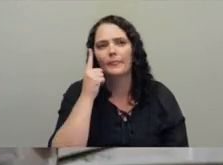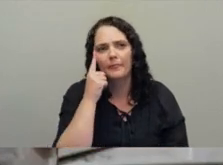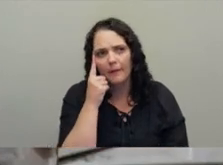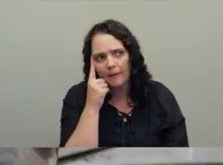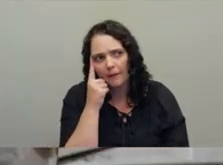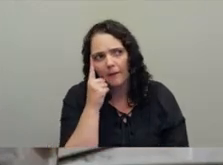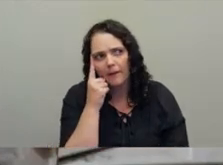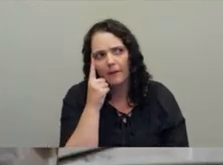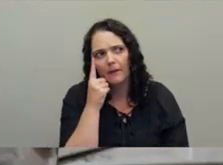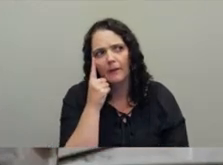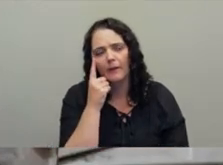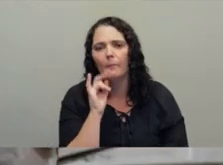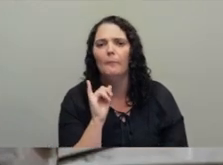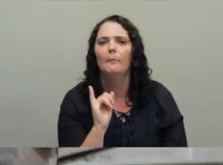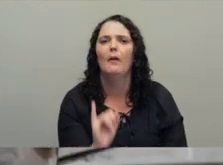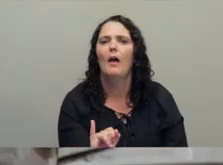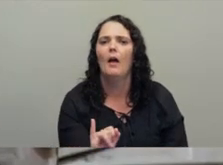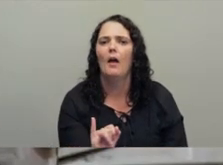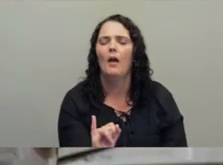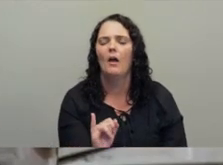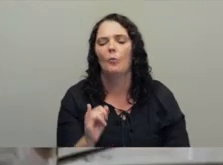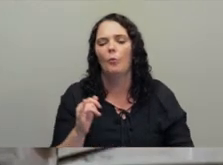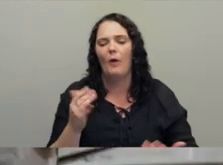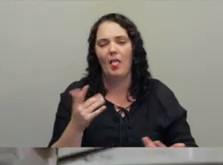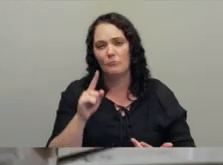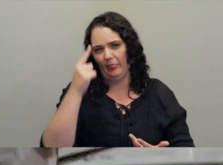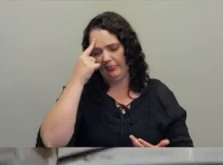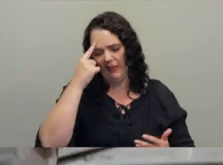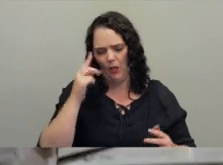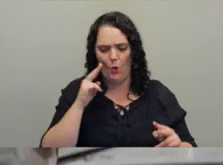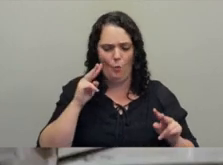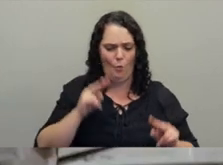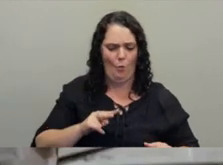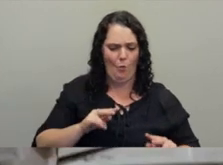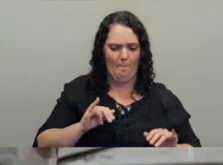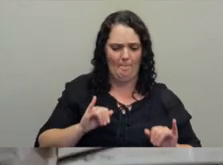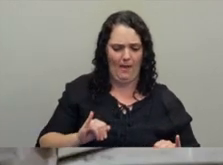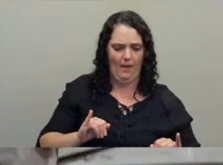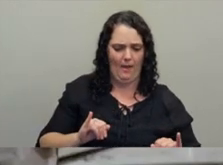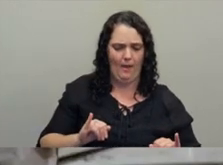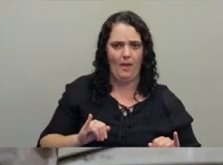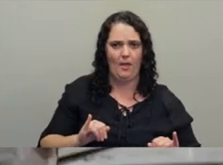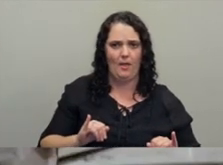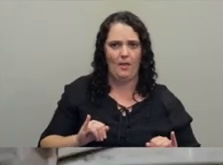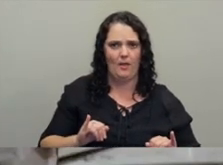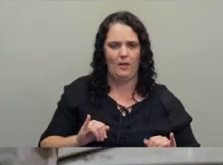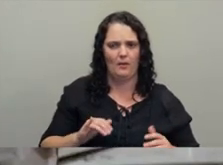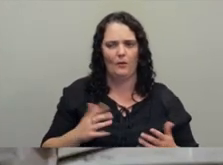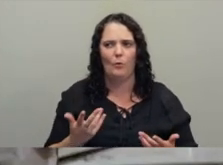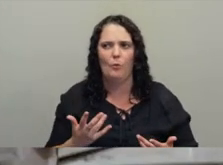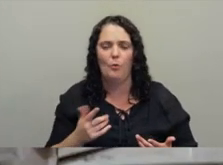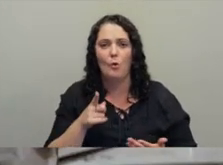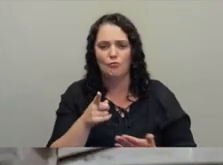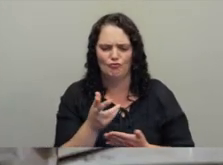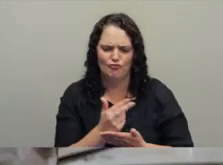bad other than just the aesthetic, right? So you might think, oh, well, it looks bad. A lot of students will oftentimes say, oh, it doesn't